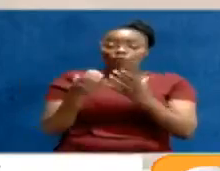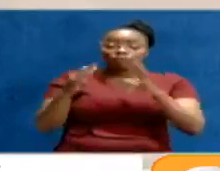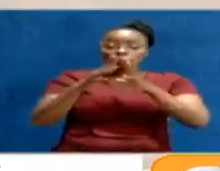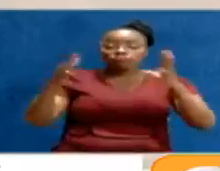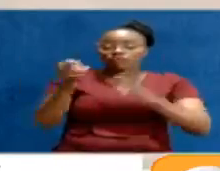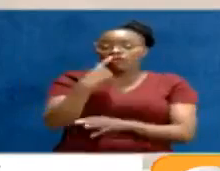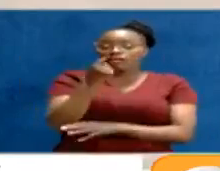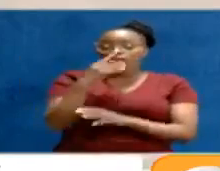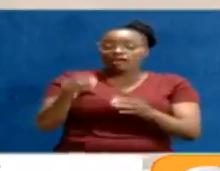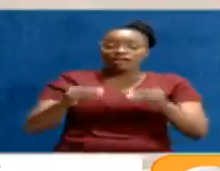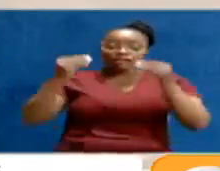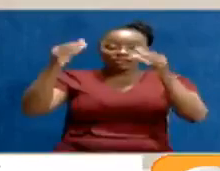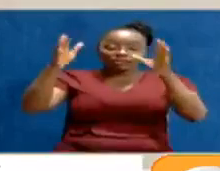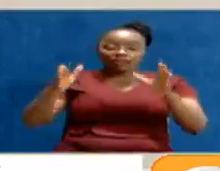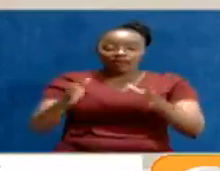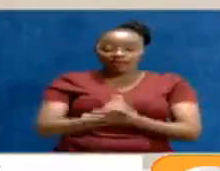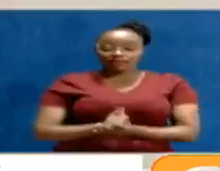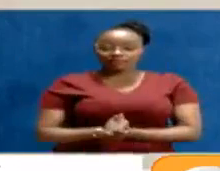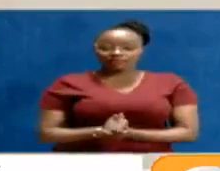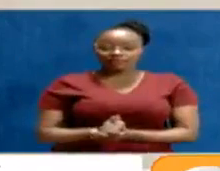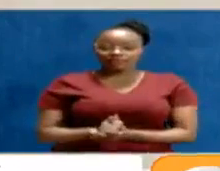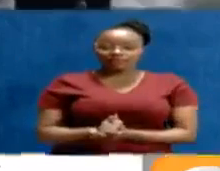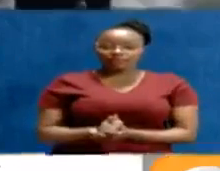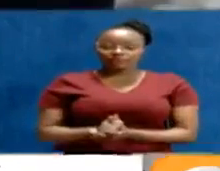largest pharmaceutical supplier.